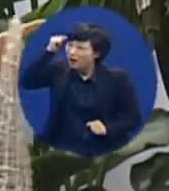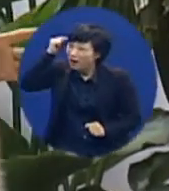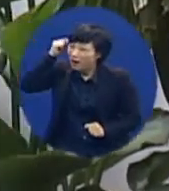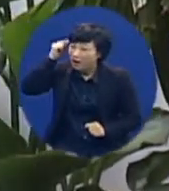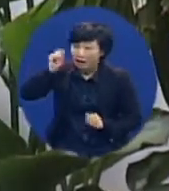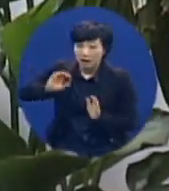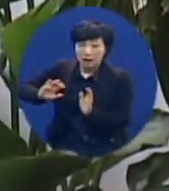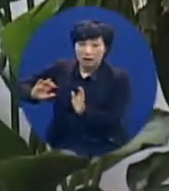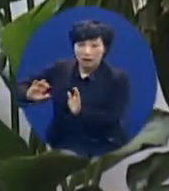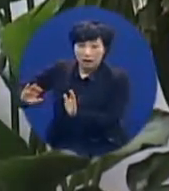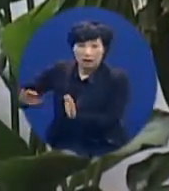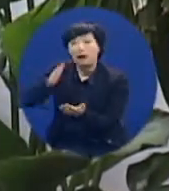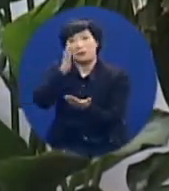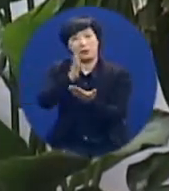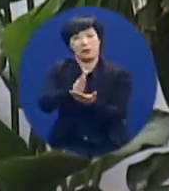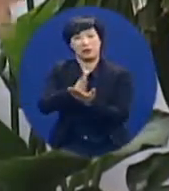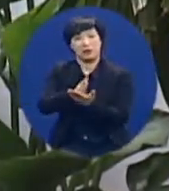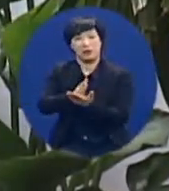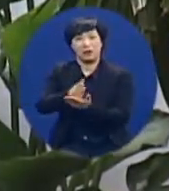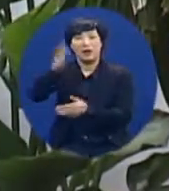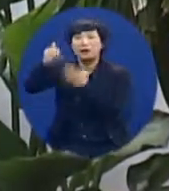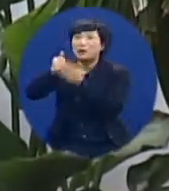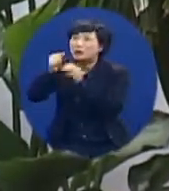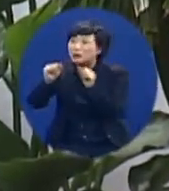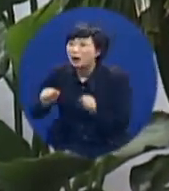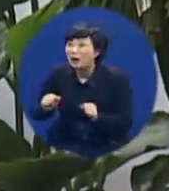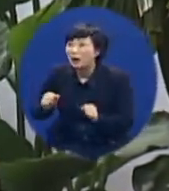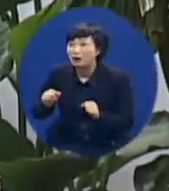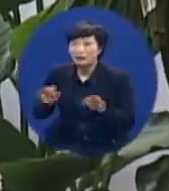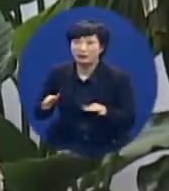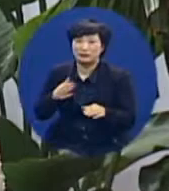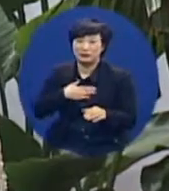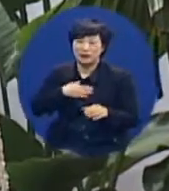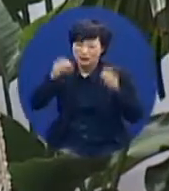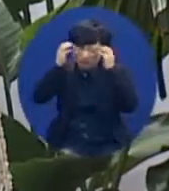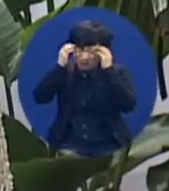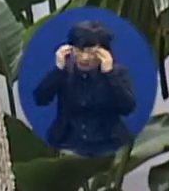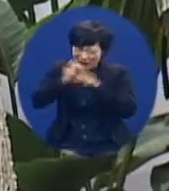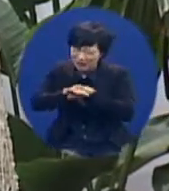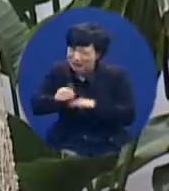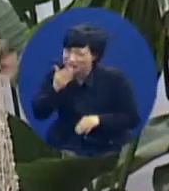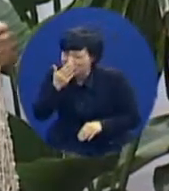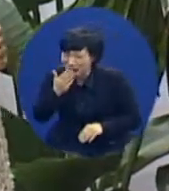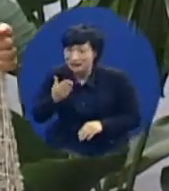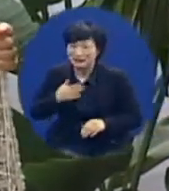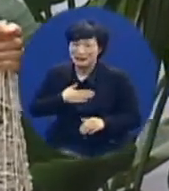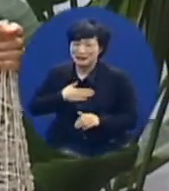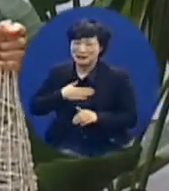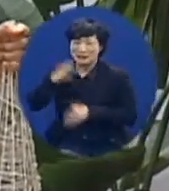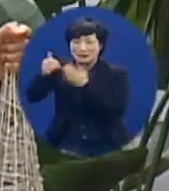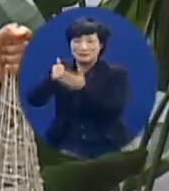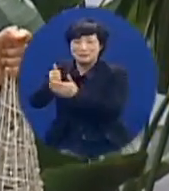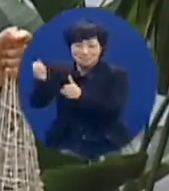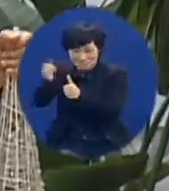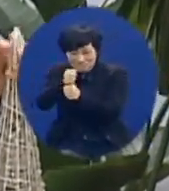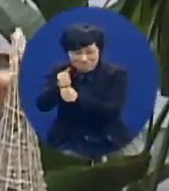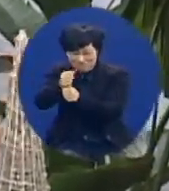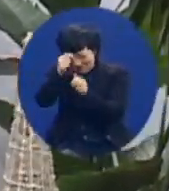Why? We should not push away the Lord. Complaining, how can the Lord do this to